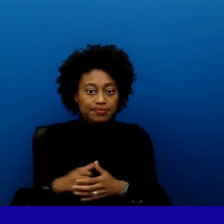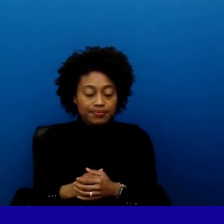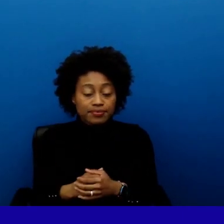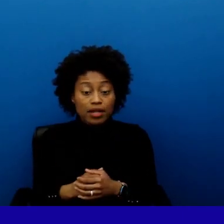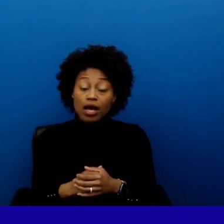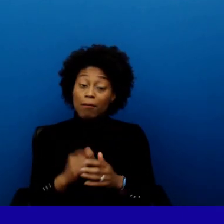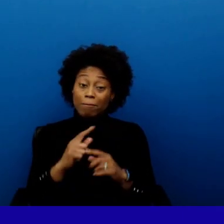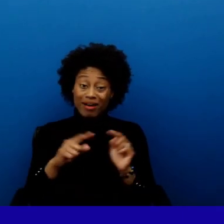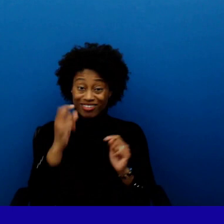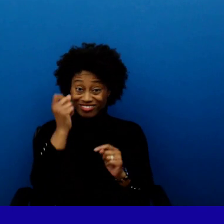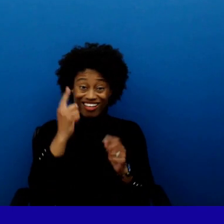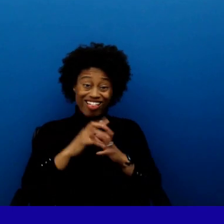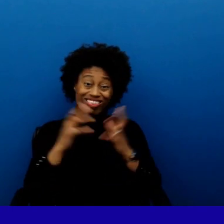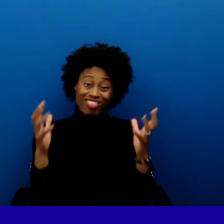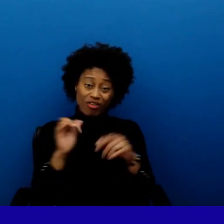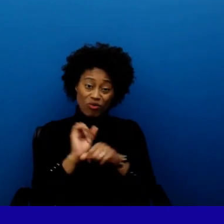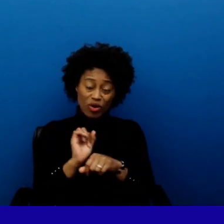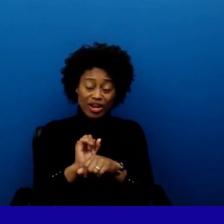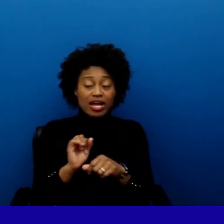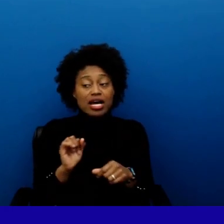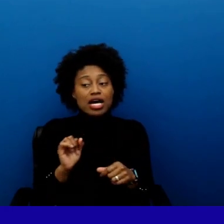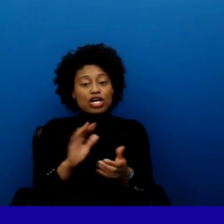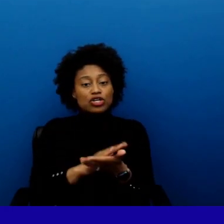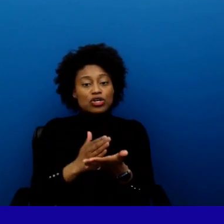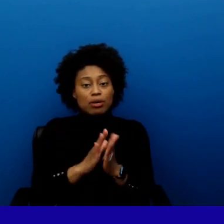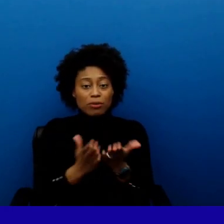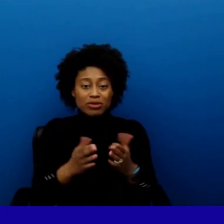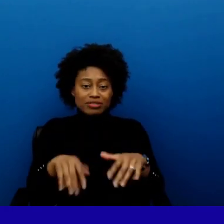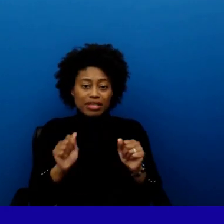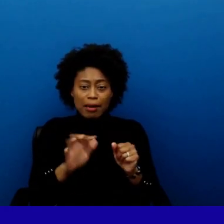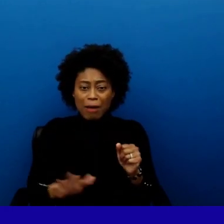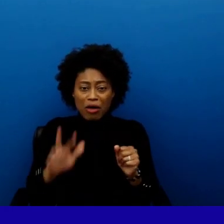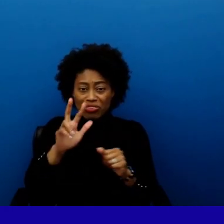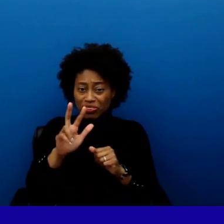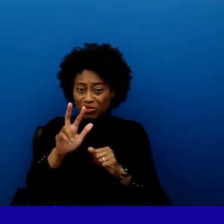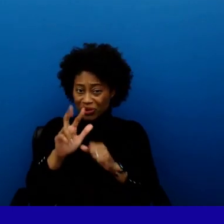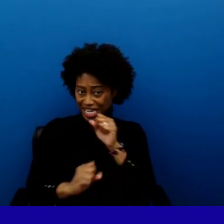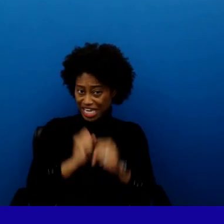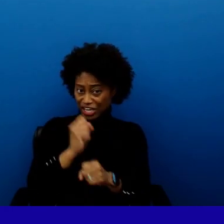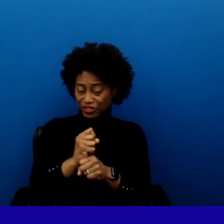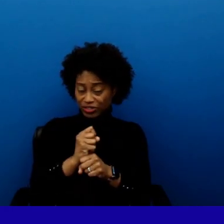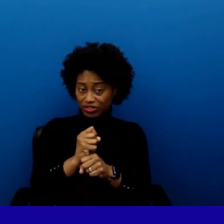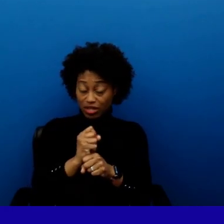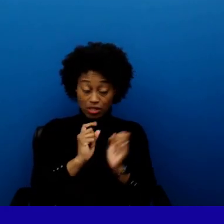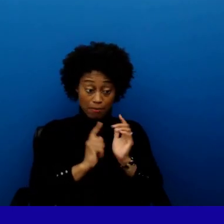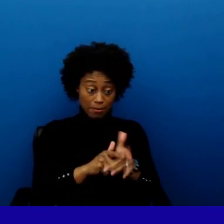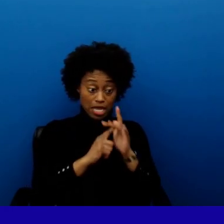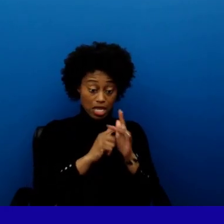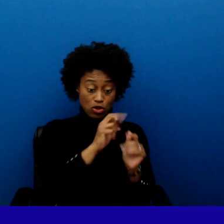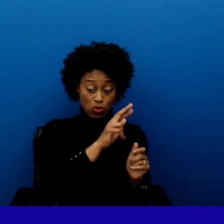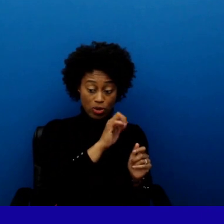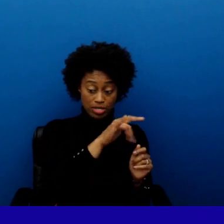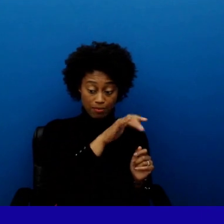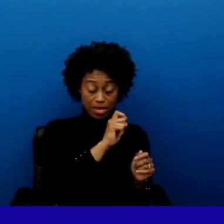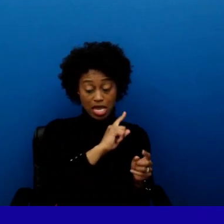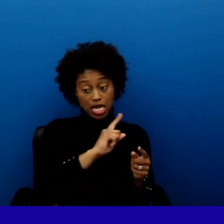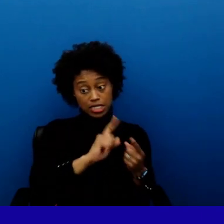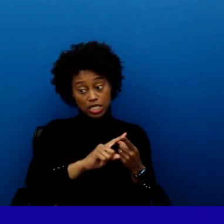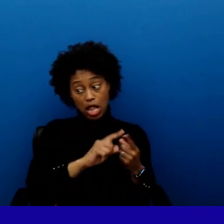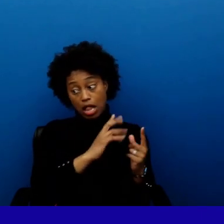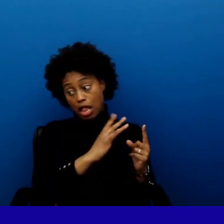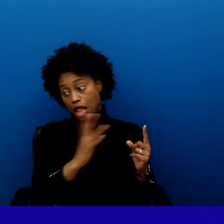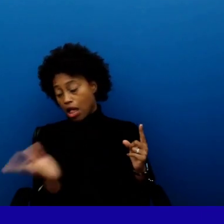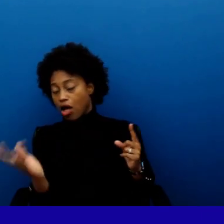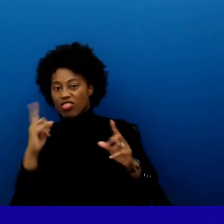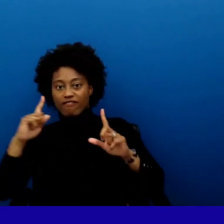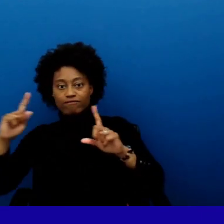a lot of work. Like cookbooks take about 3 years from beginning of recipe to the end. And then photography, right? It's